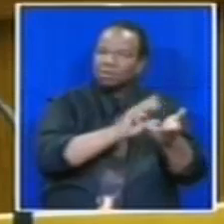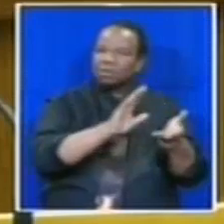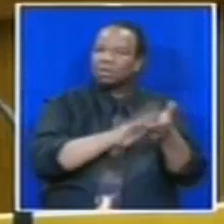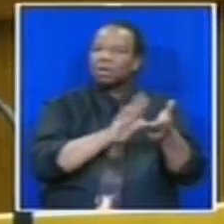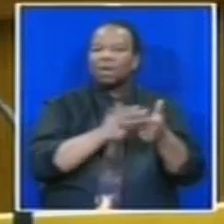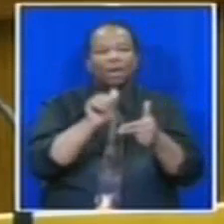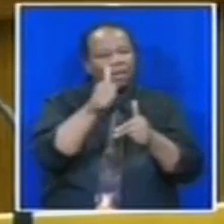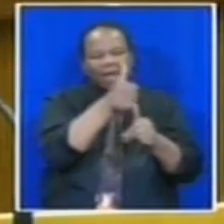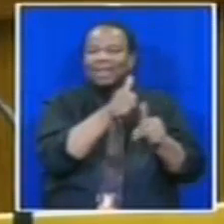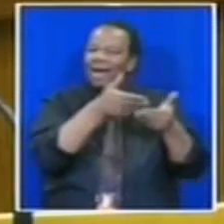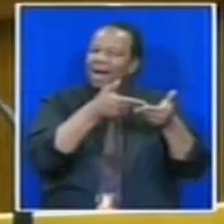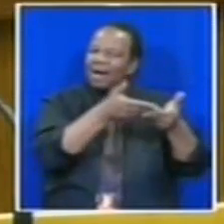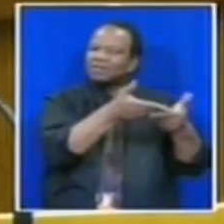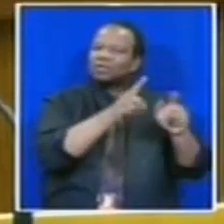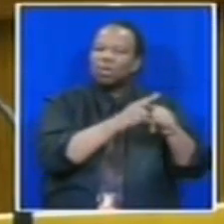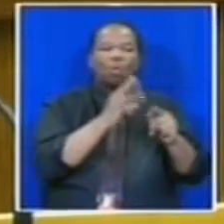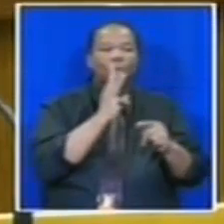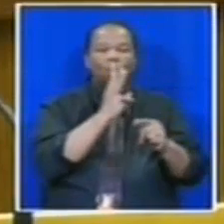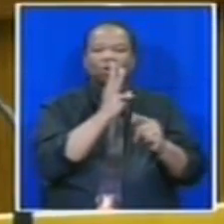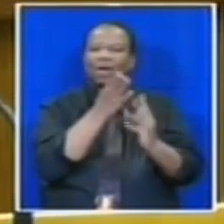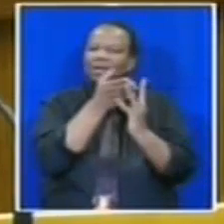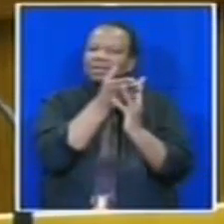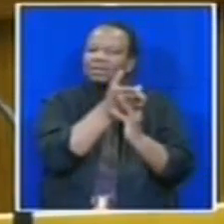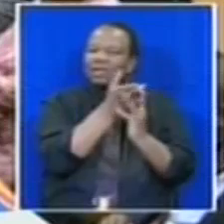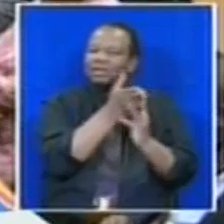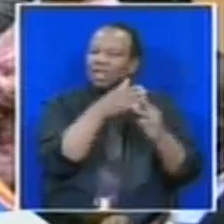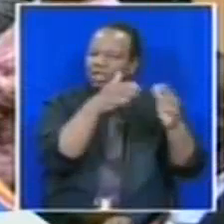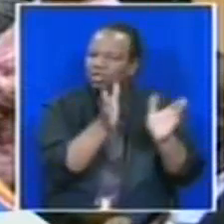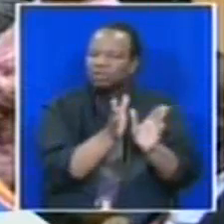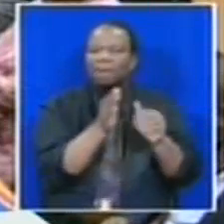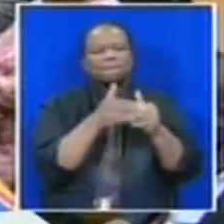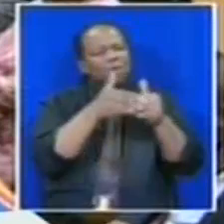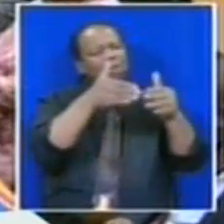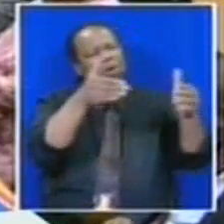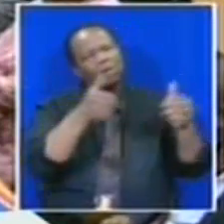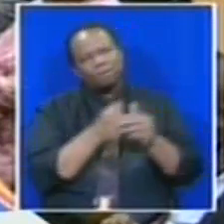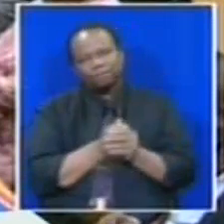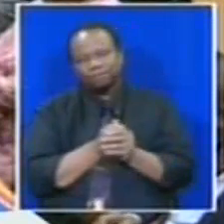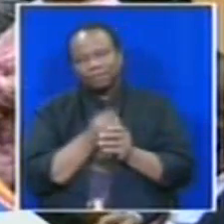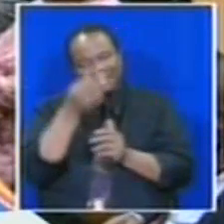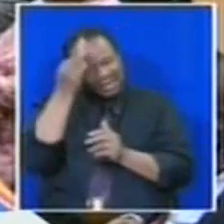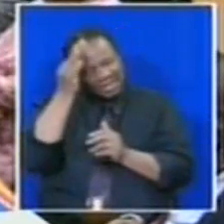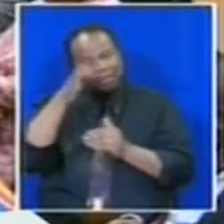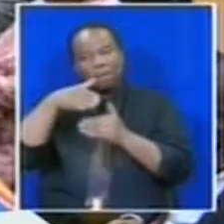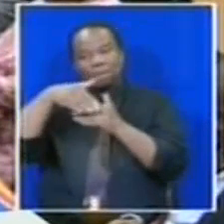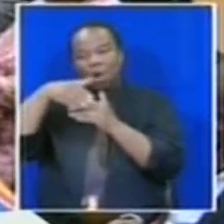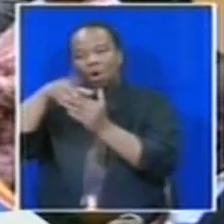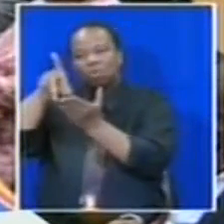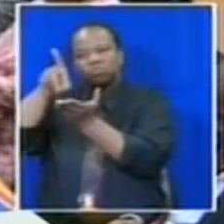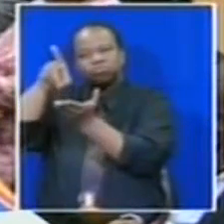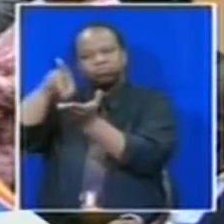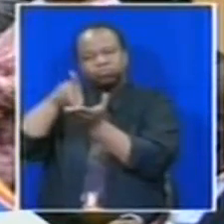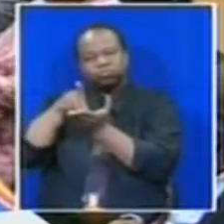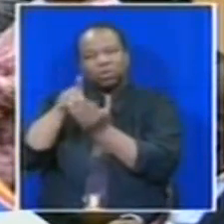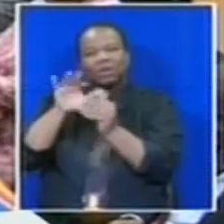electricity widened. Water and sanitation supply has been expanded. Government debt was reduced as a percentage of